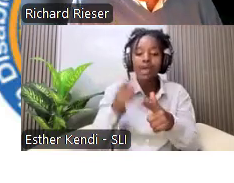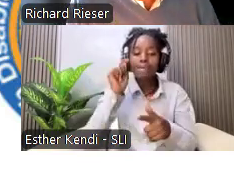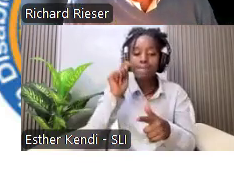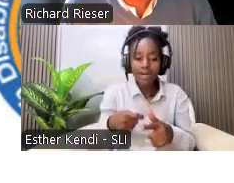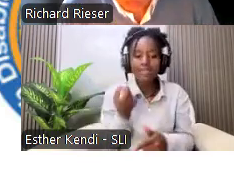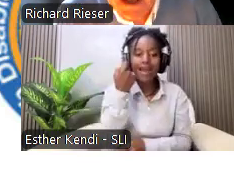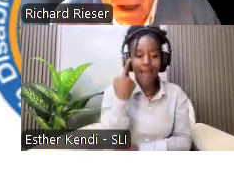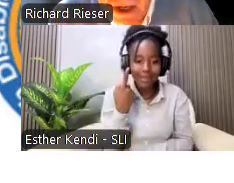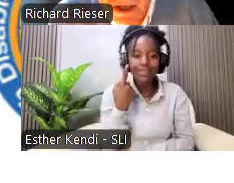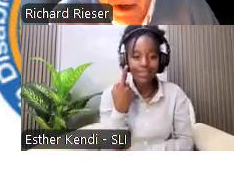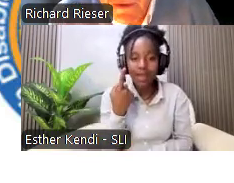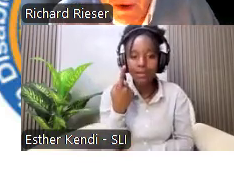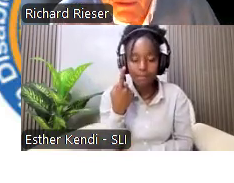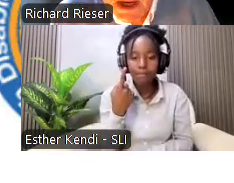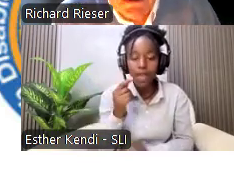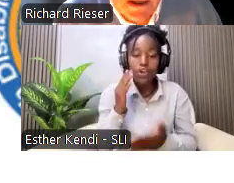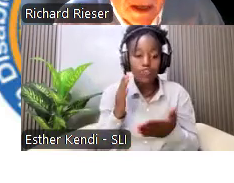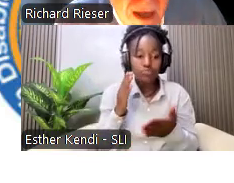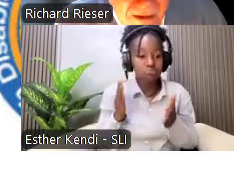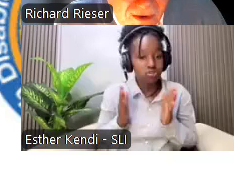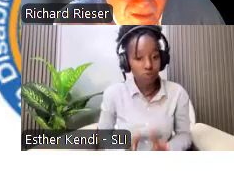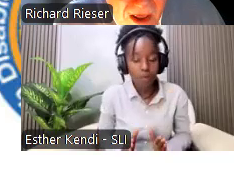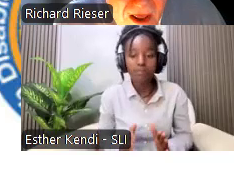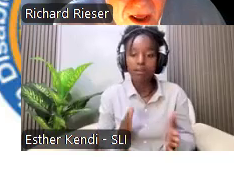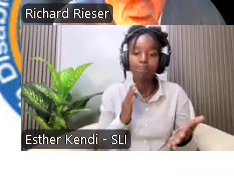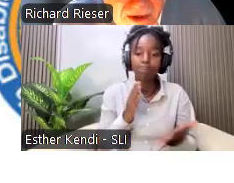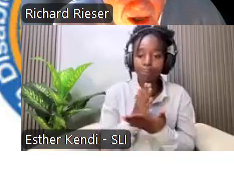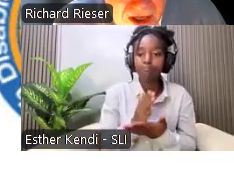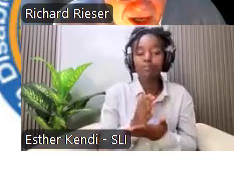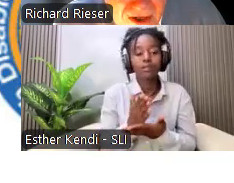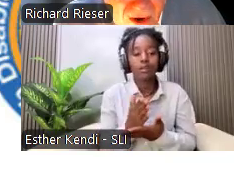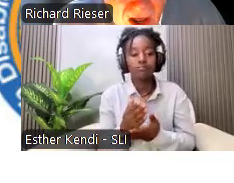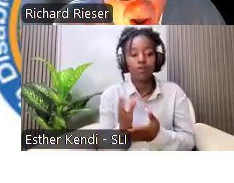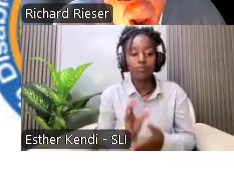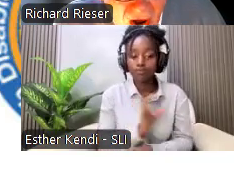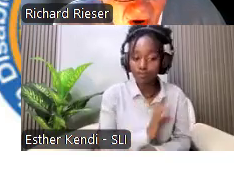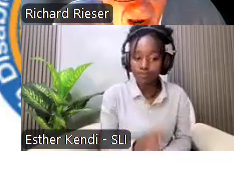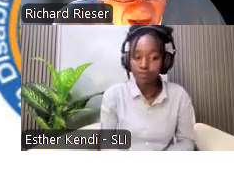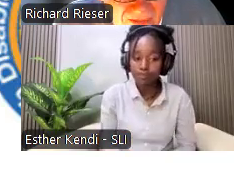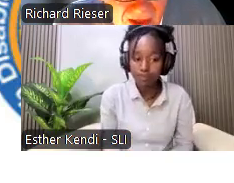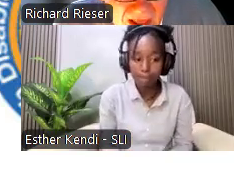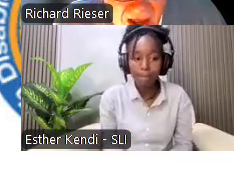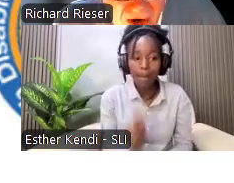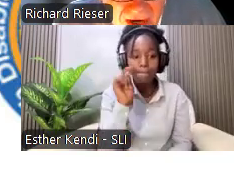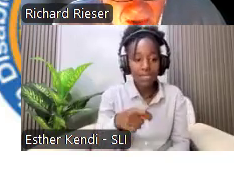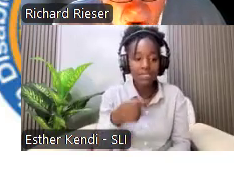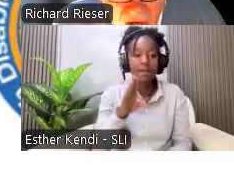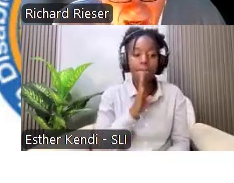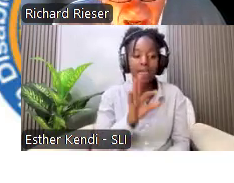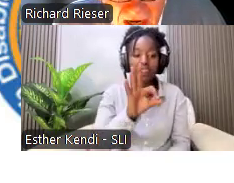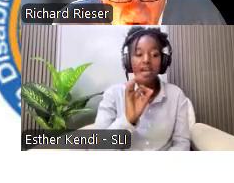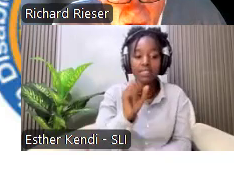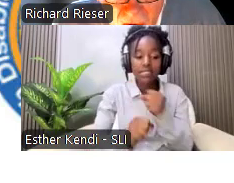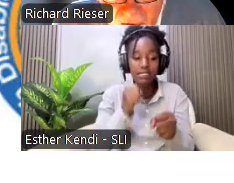with long-term impairing conditions who view themselves as disabled, be 30 years or under, agree to